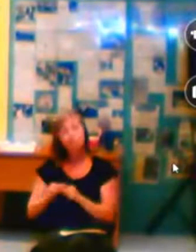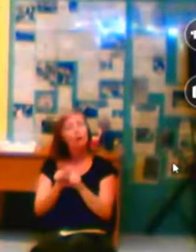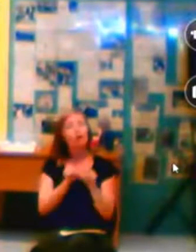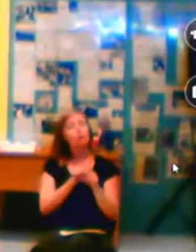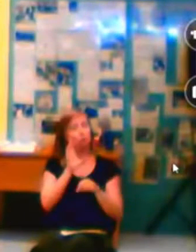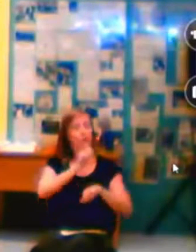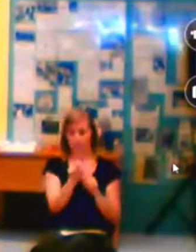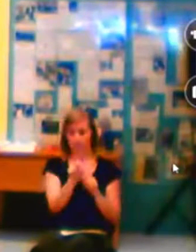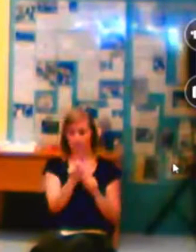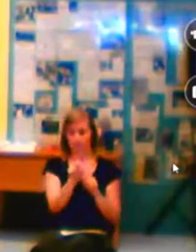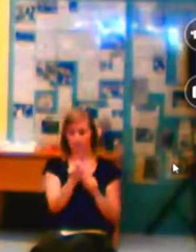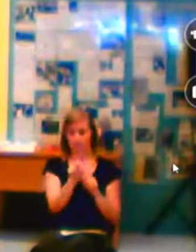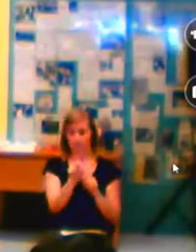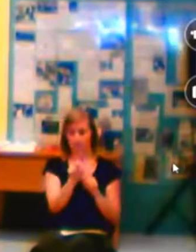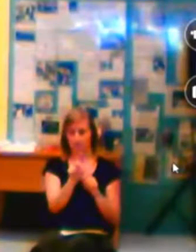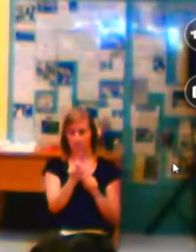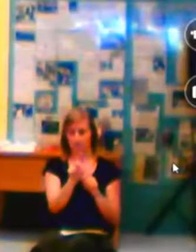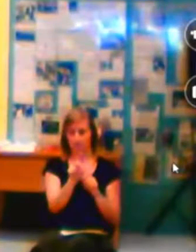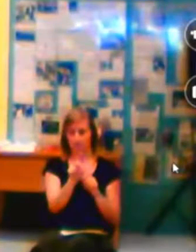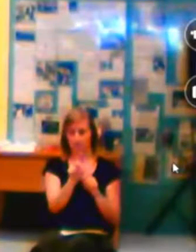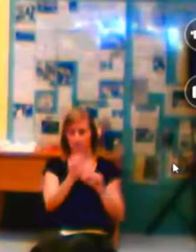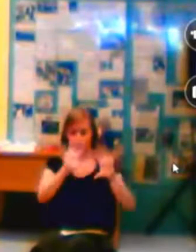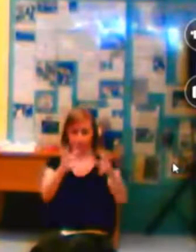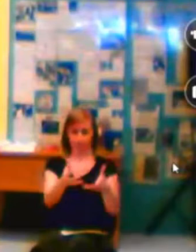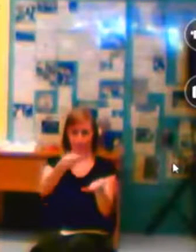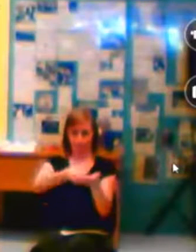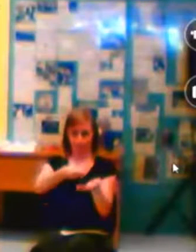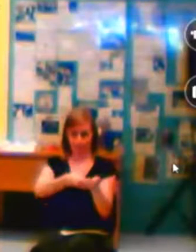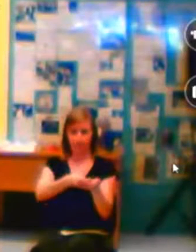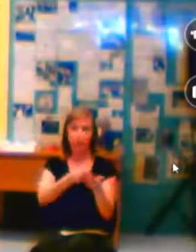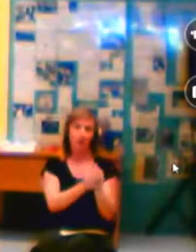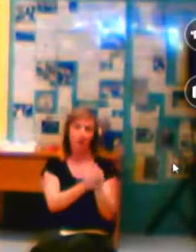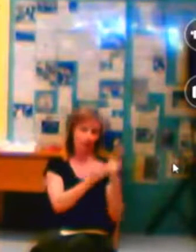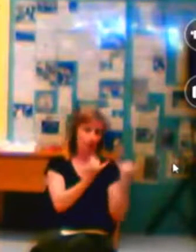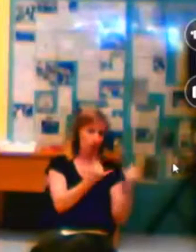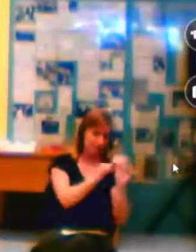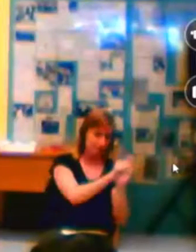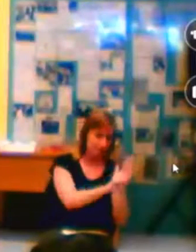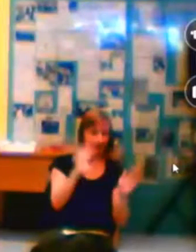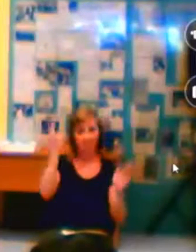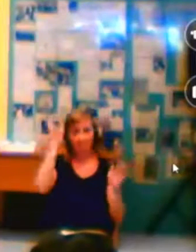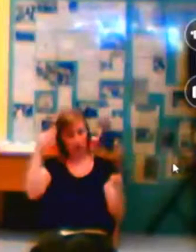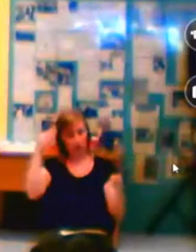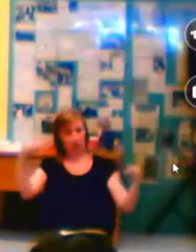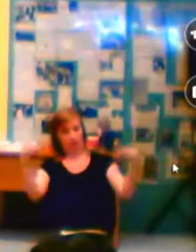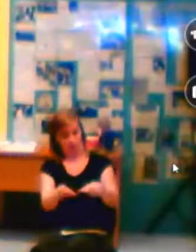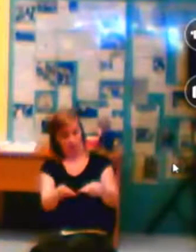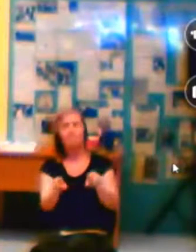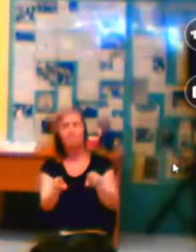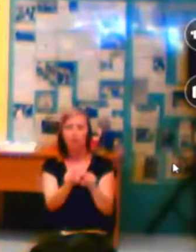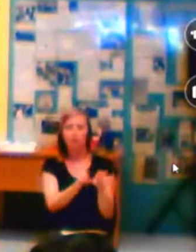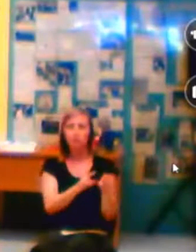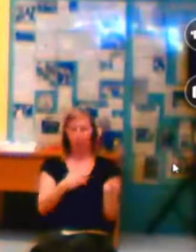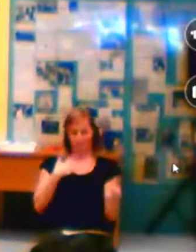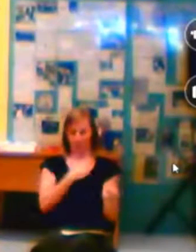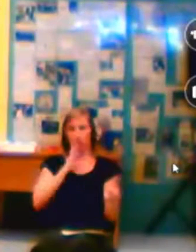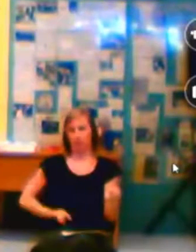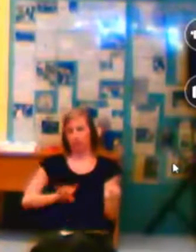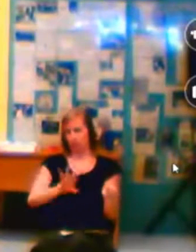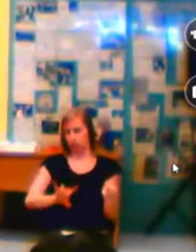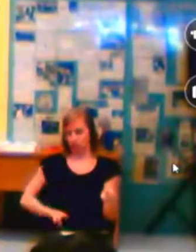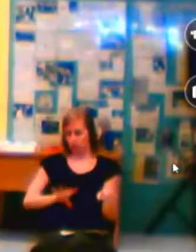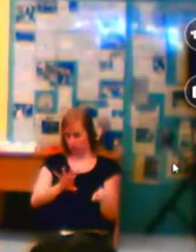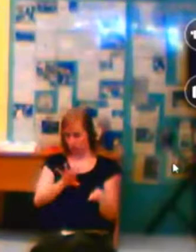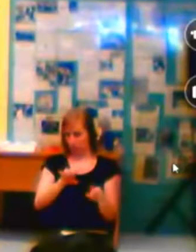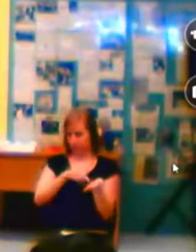population who need the most care and account for over 82% of health care spending. Colorado Care creates